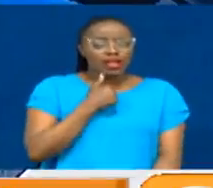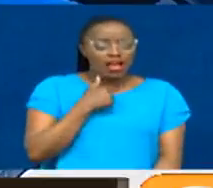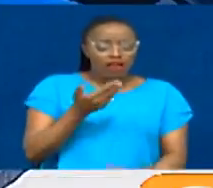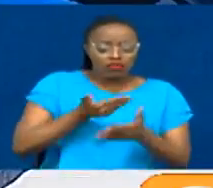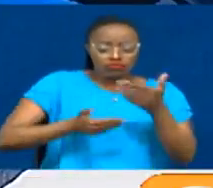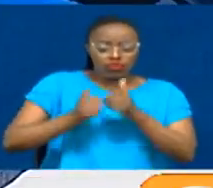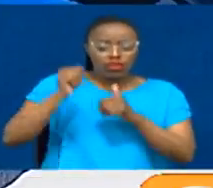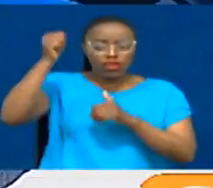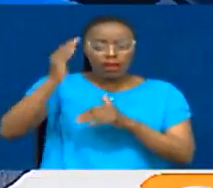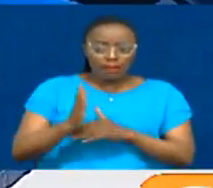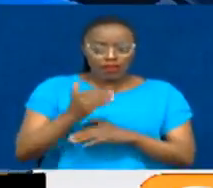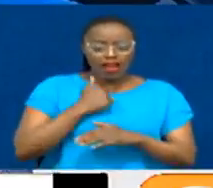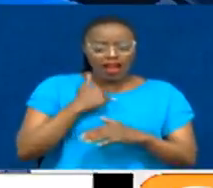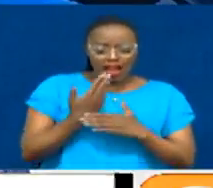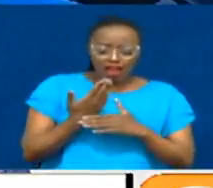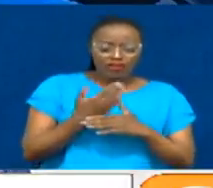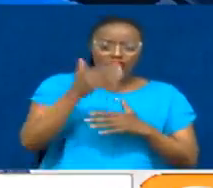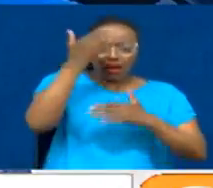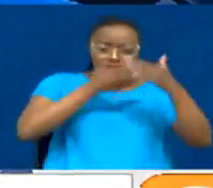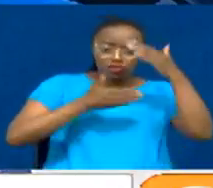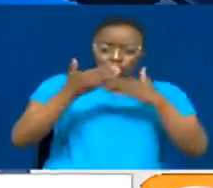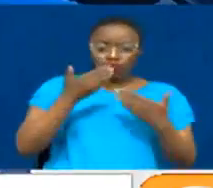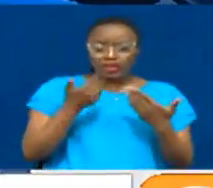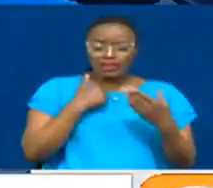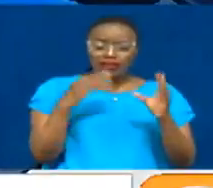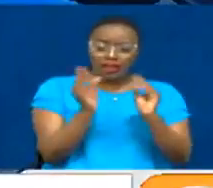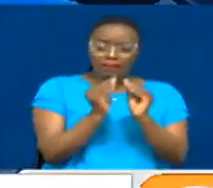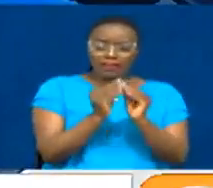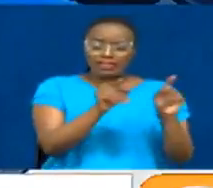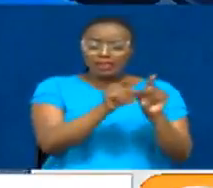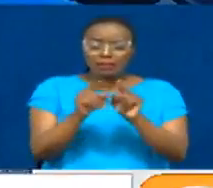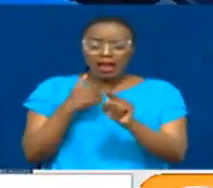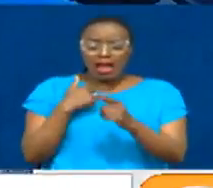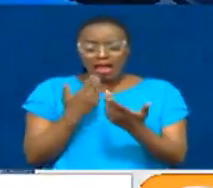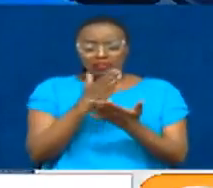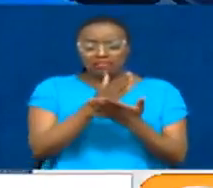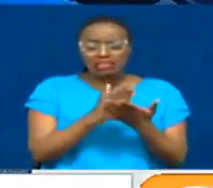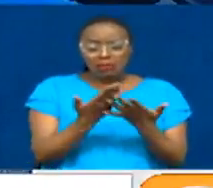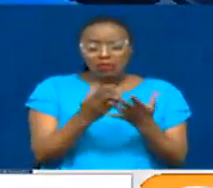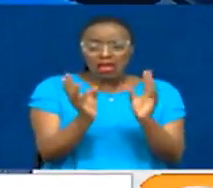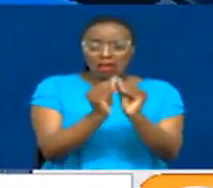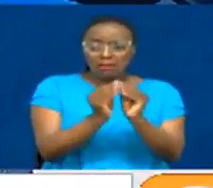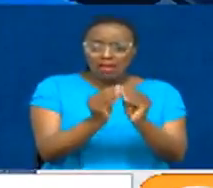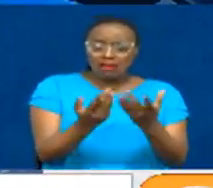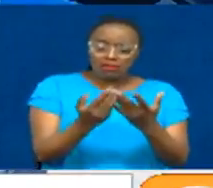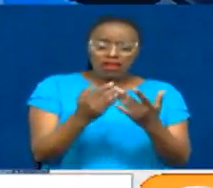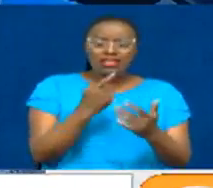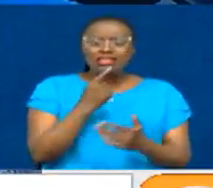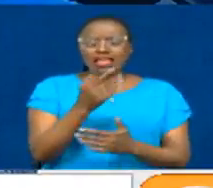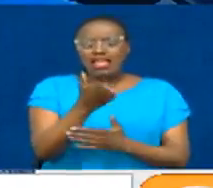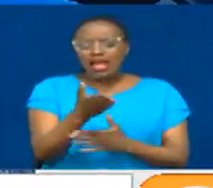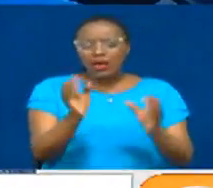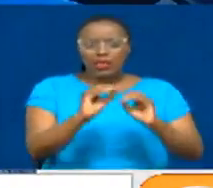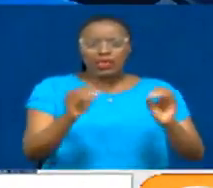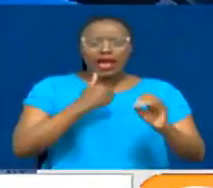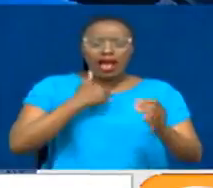politicians, and that's a fact. Behind the scenes, one-on-one on them, we've had measures, some of them which you can say here, but we